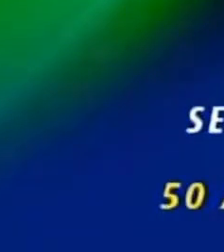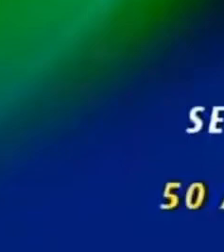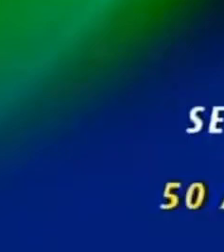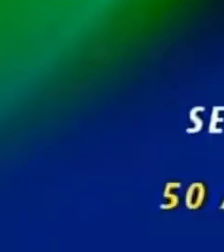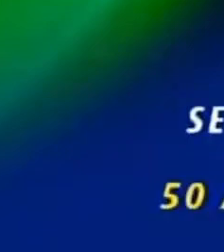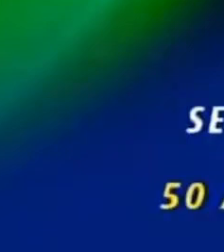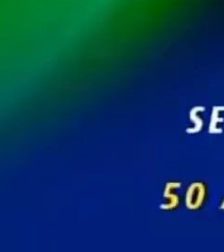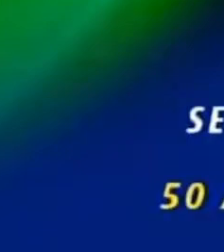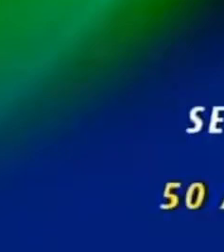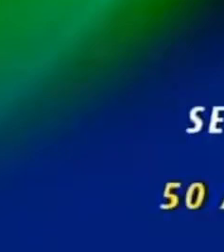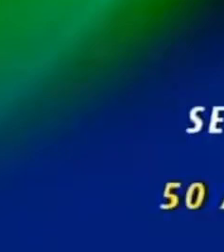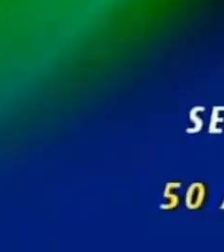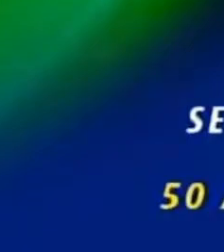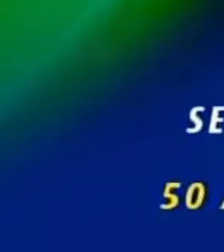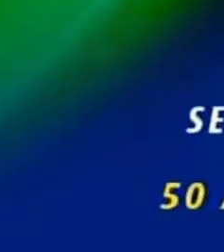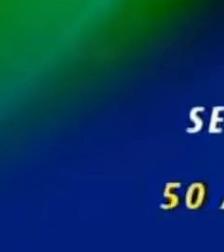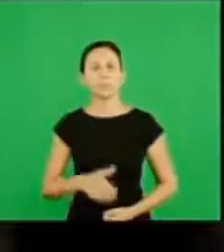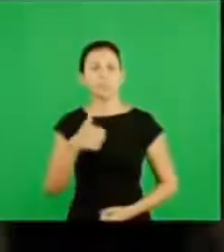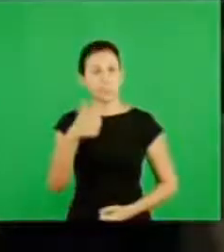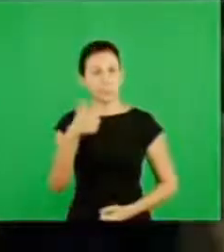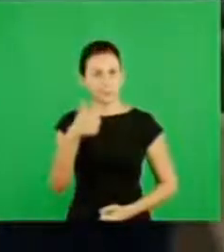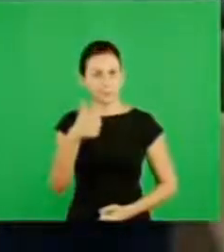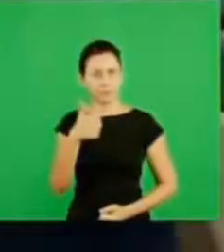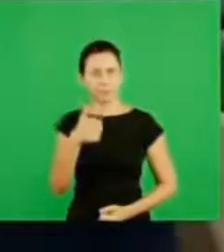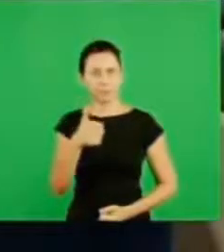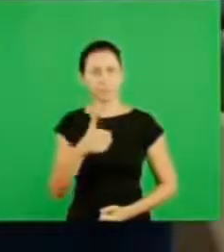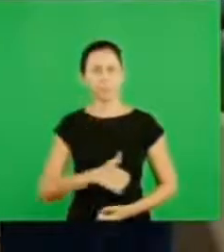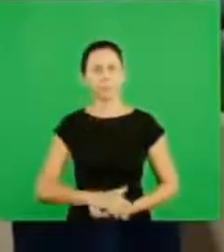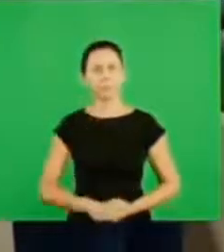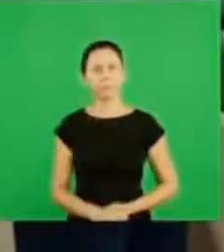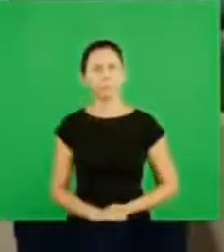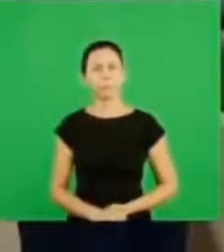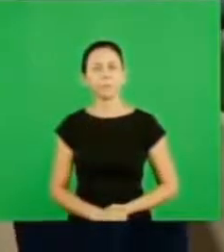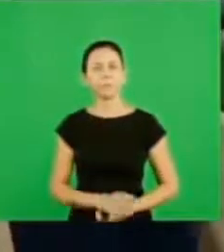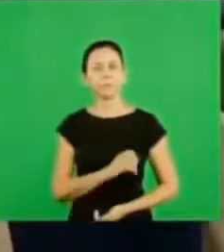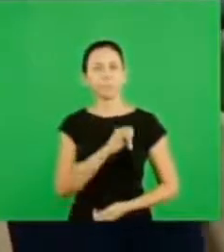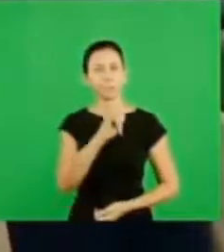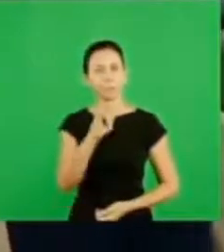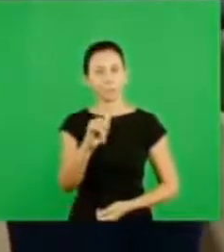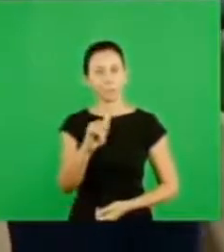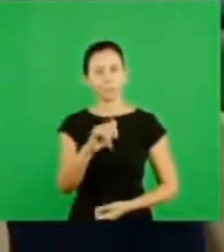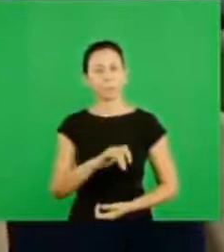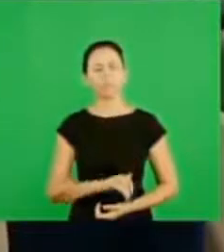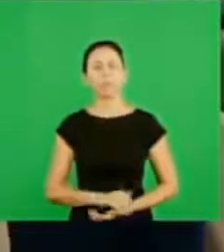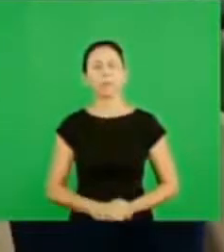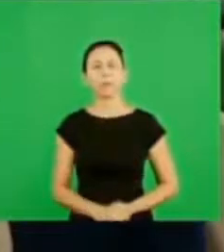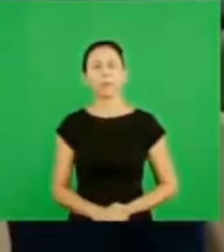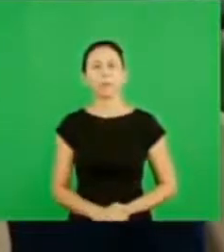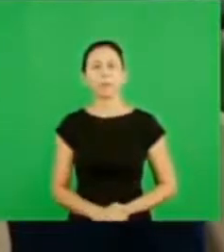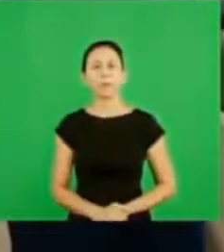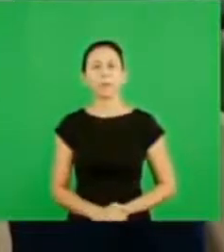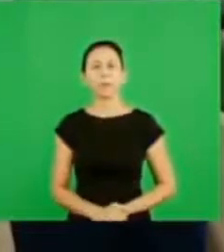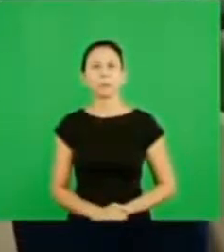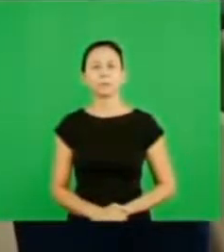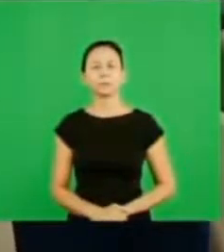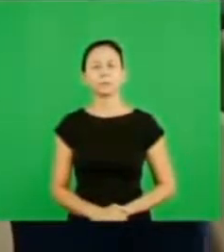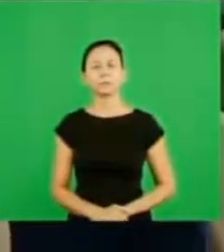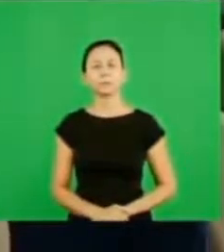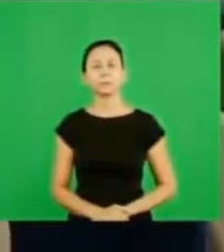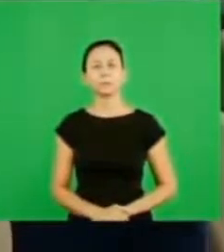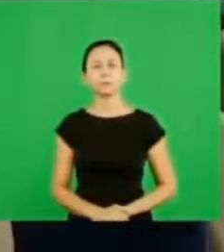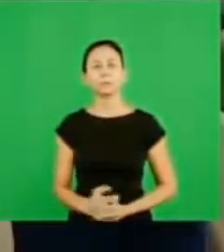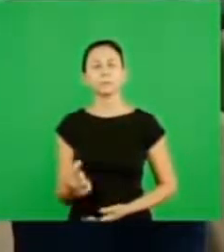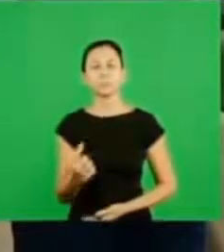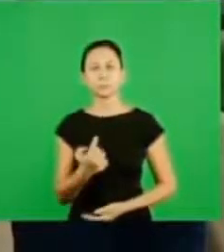Special Senate in the Brazilian, a special session in the Brazilian Senate. Em primeiro lugar, in first place, eu quero dizer, I would like to